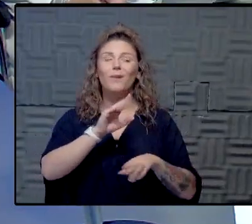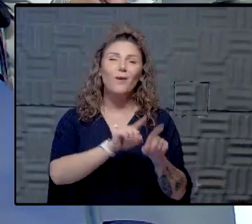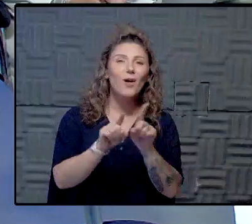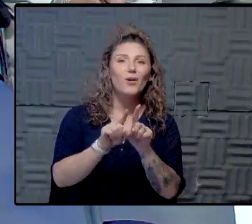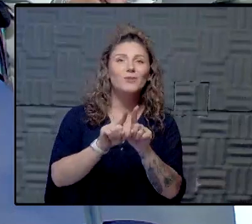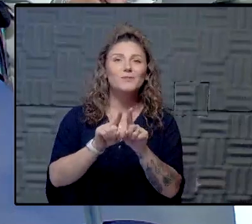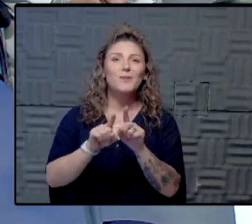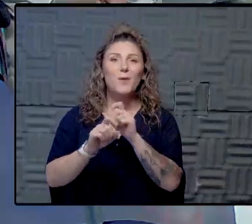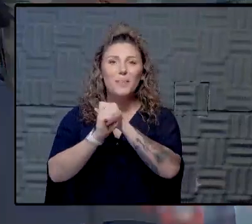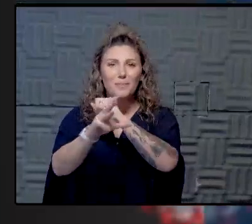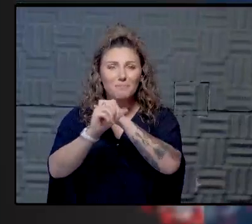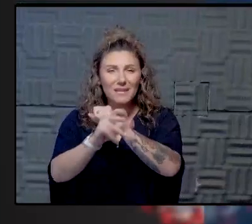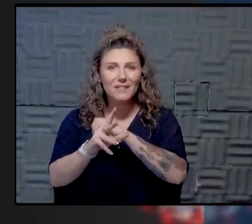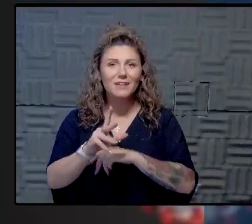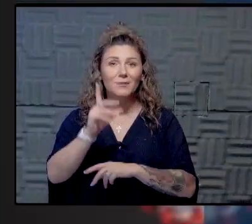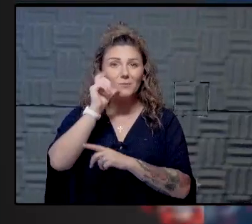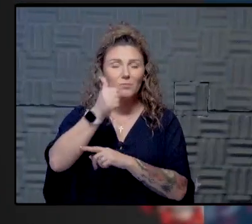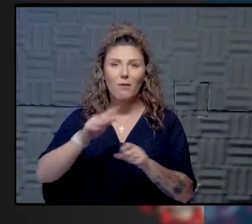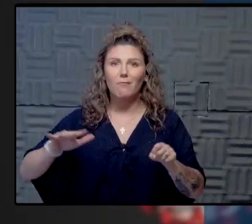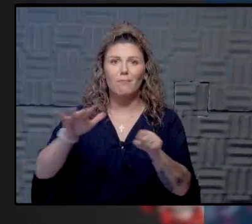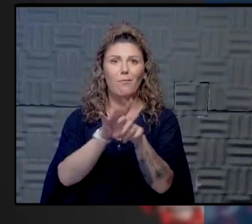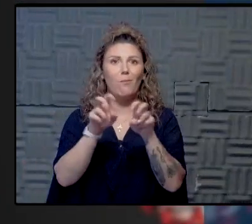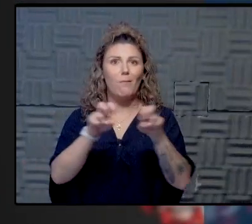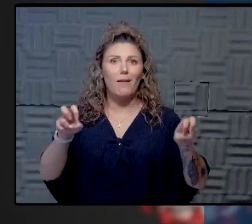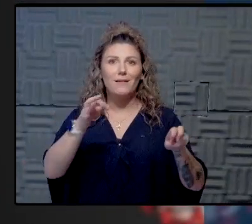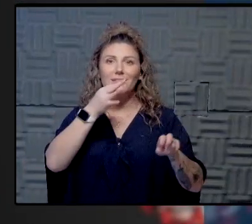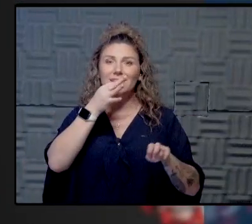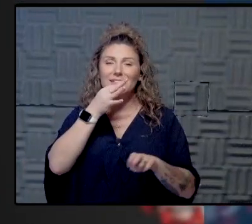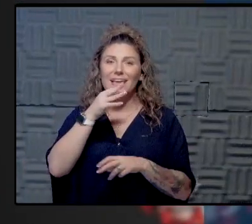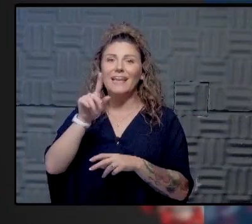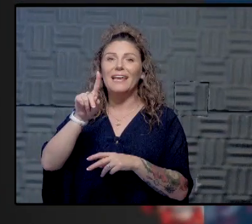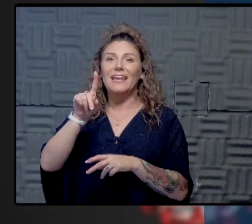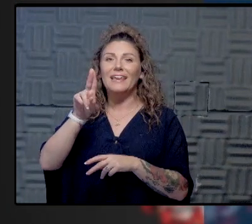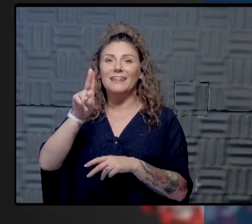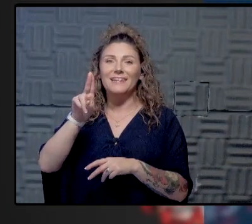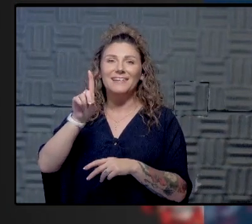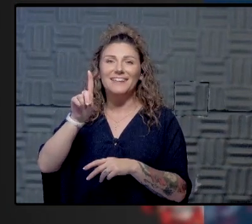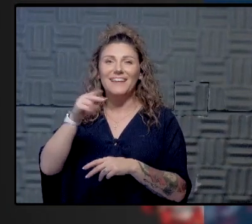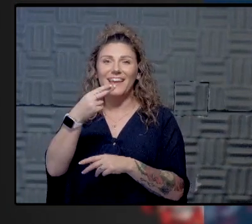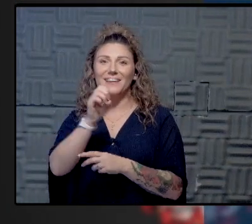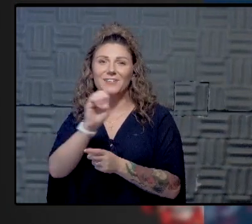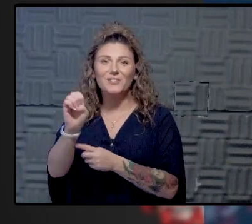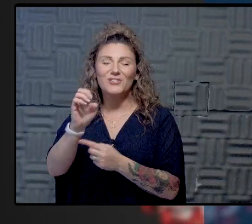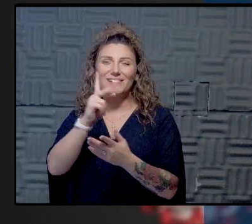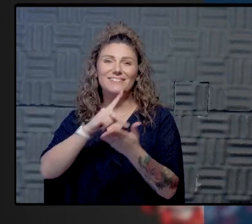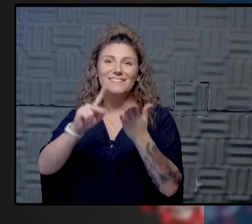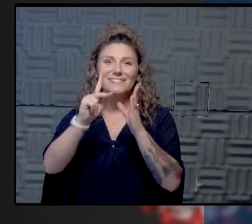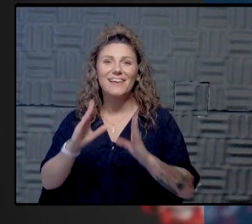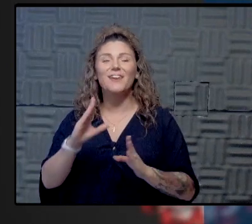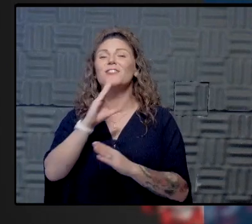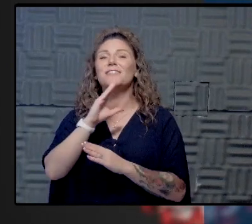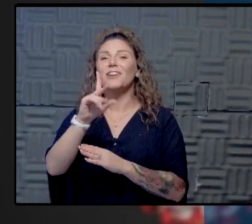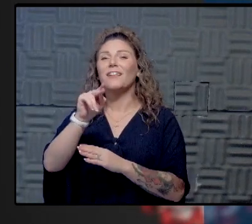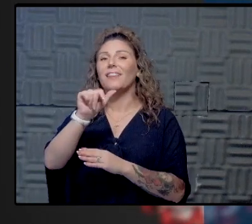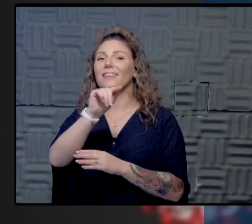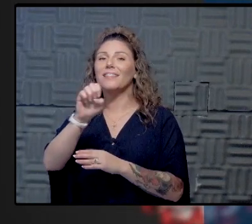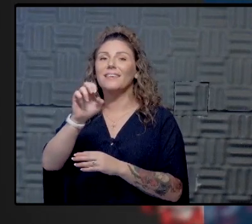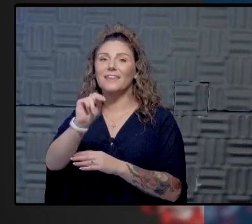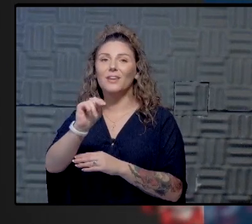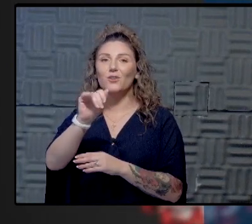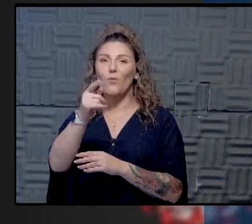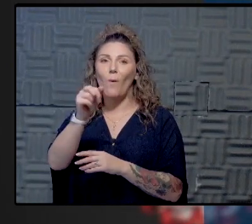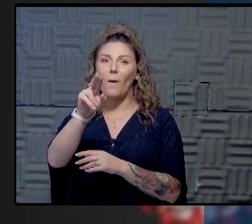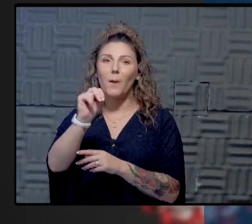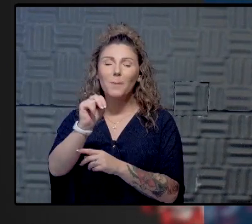media. Tomorrow, we have another full panel of experts. We have KDHE Secretary Dr. Lee Norman, Vice Chair of Clinical and